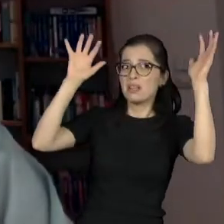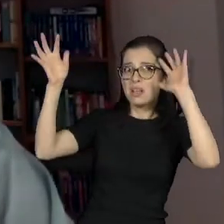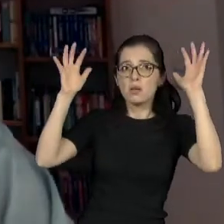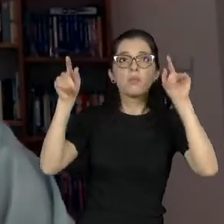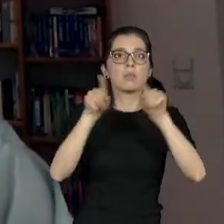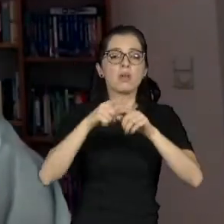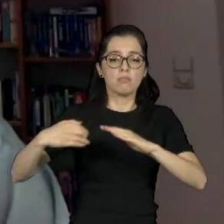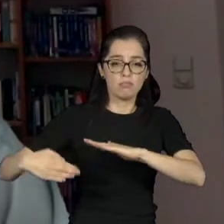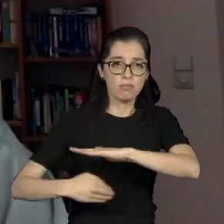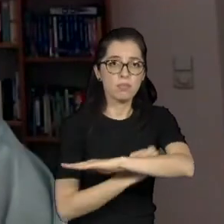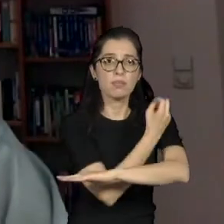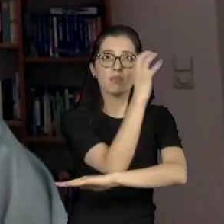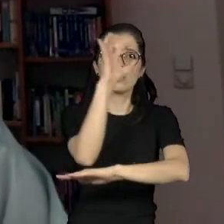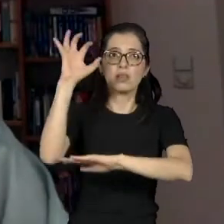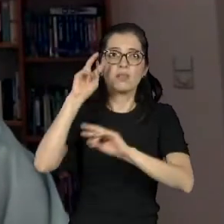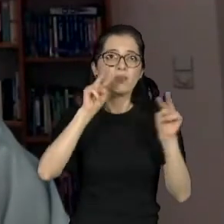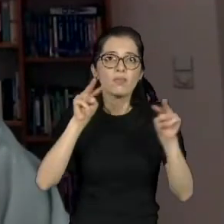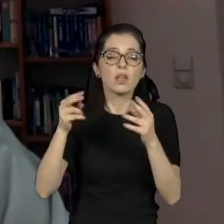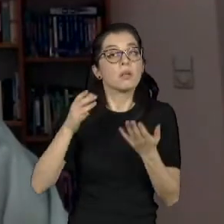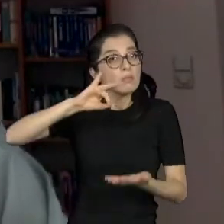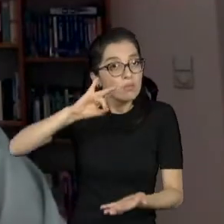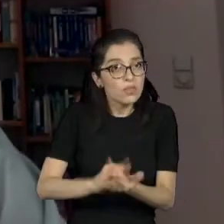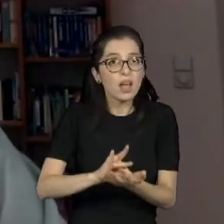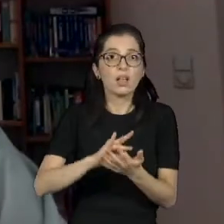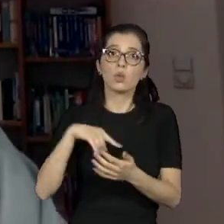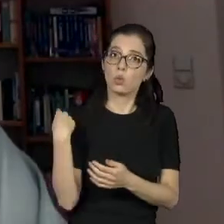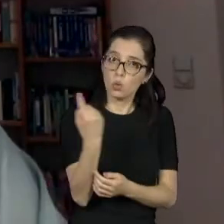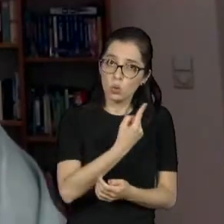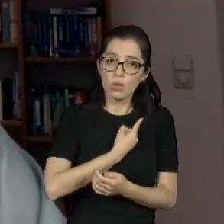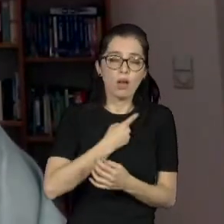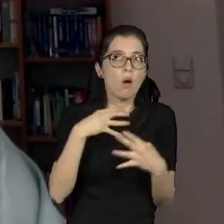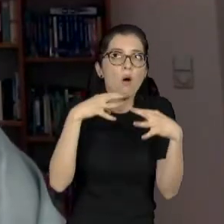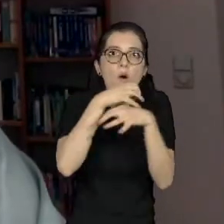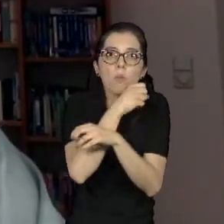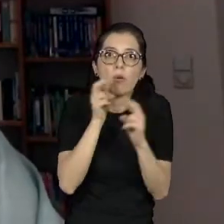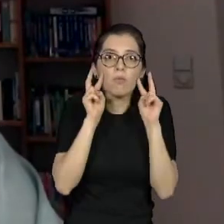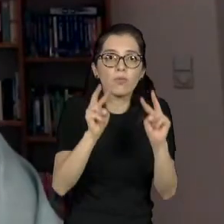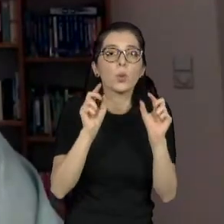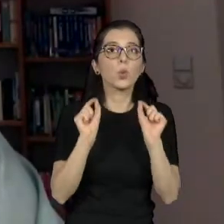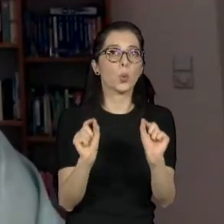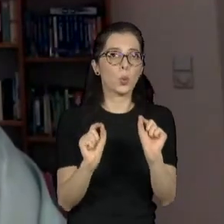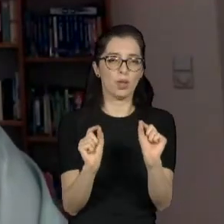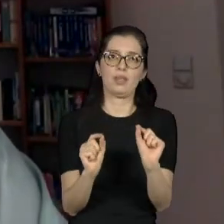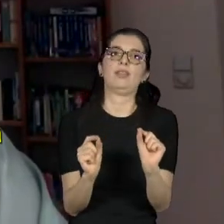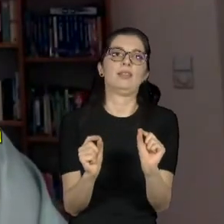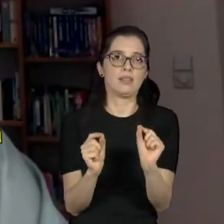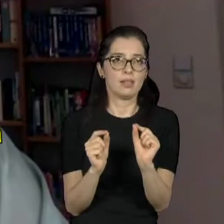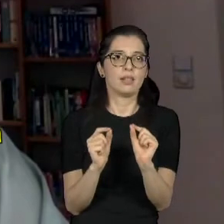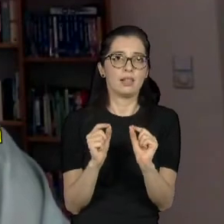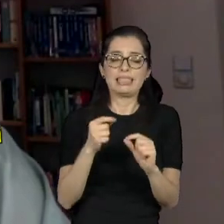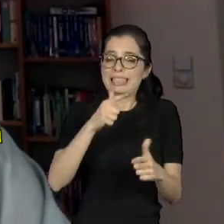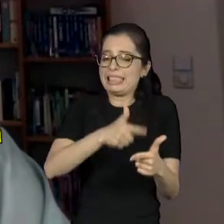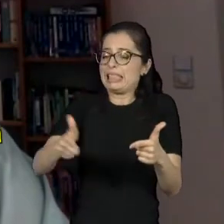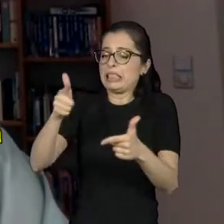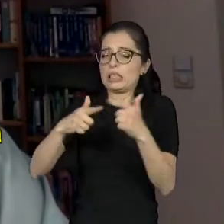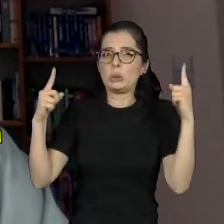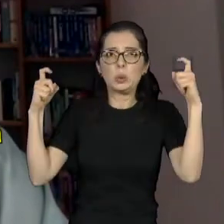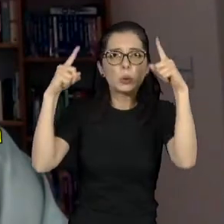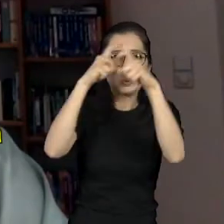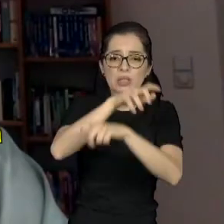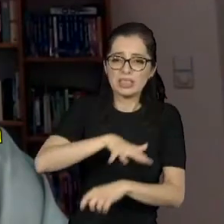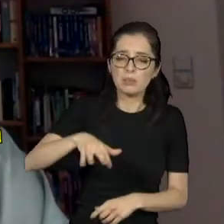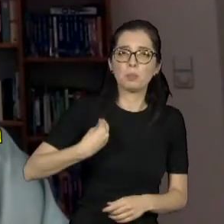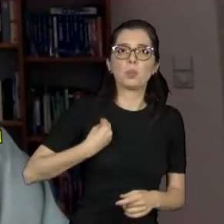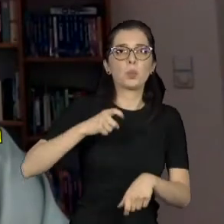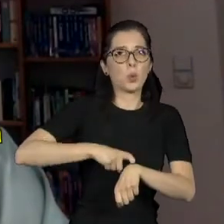away. In fact, it's even more obvious than before, and the vulnerability that we